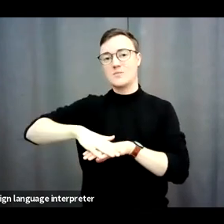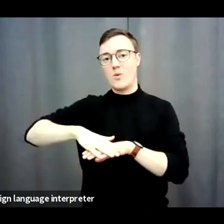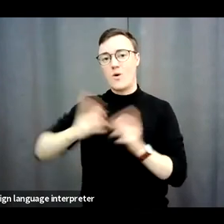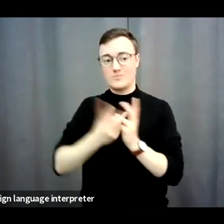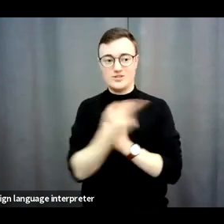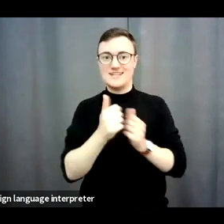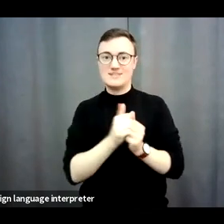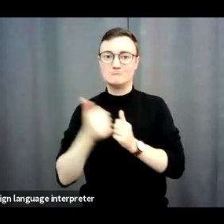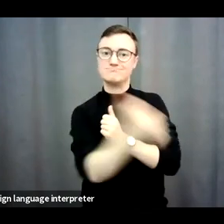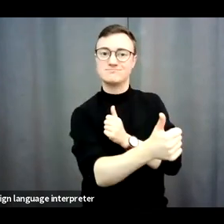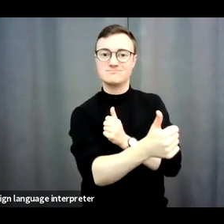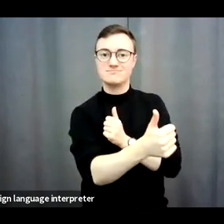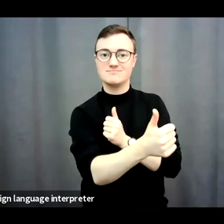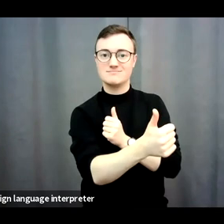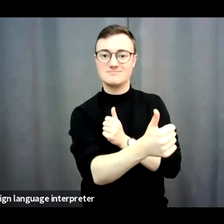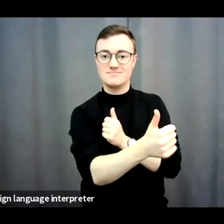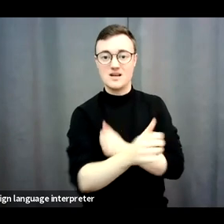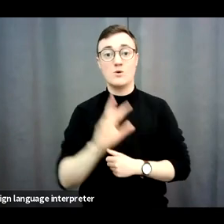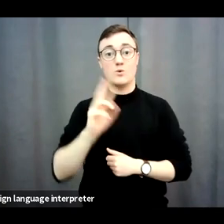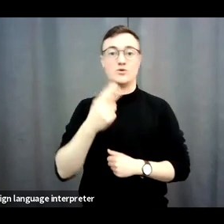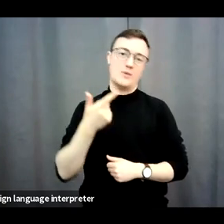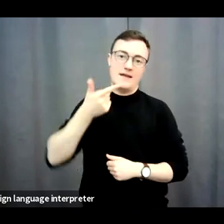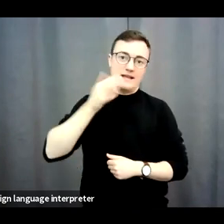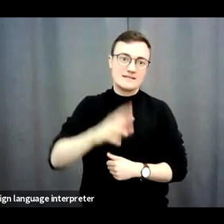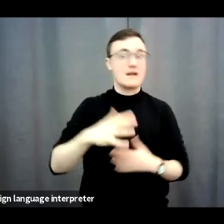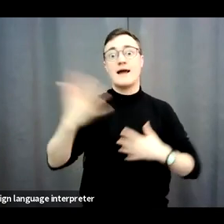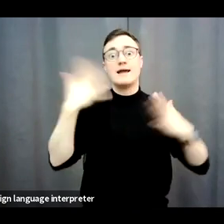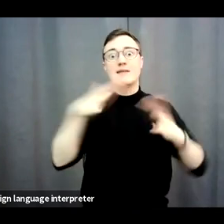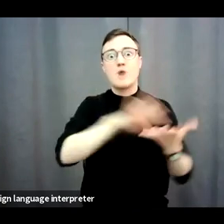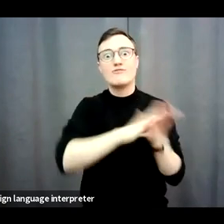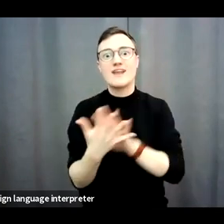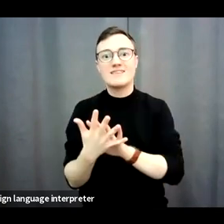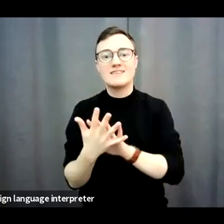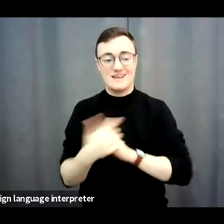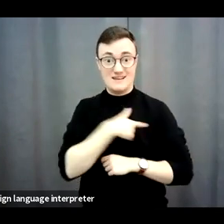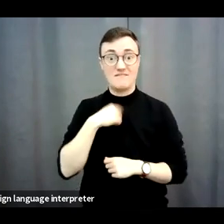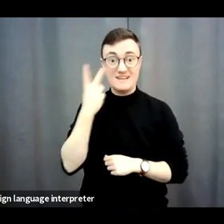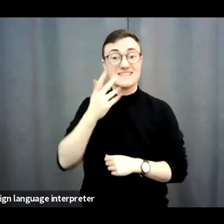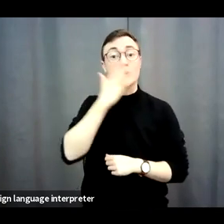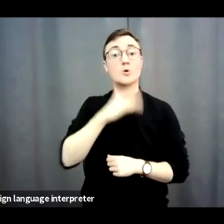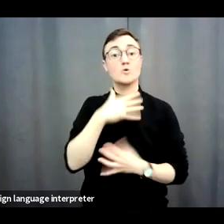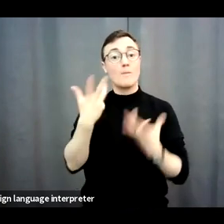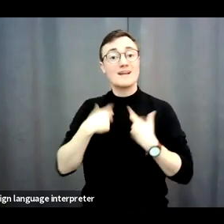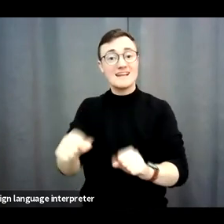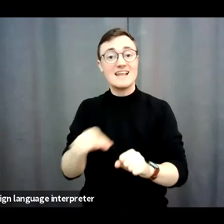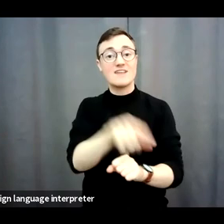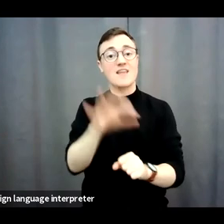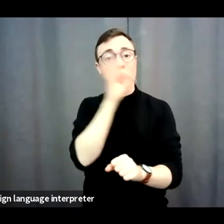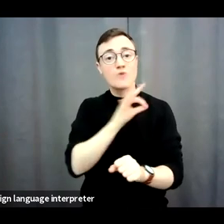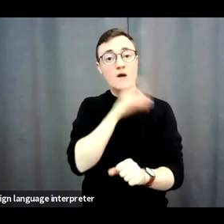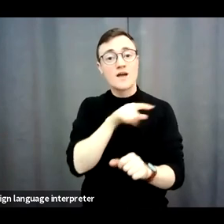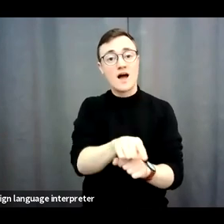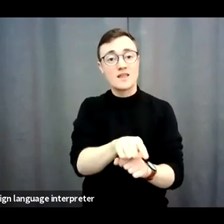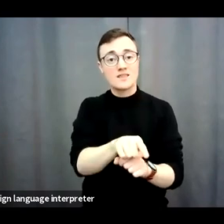here really we can take a leaf from climate change and see how it has been driven by youth. And in the context of this